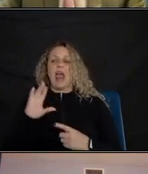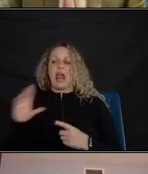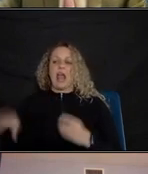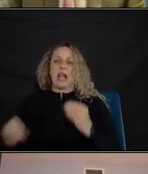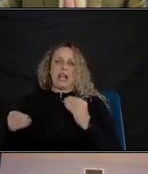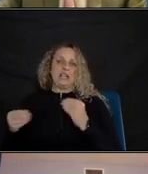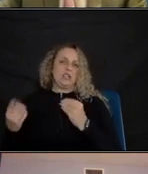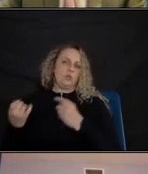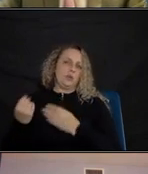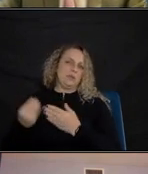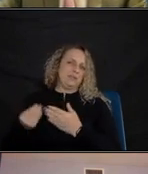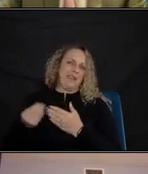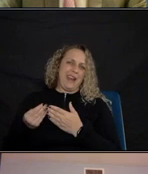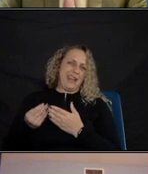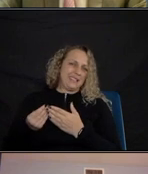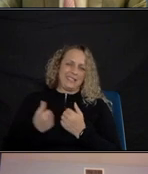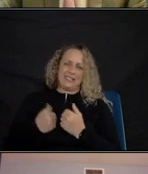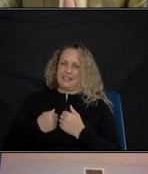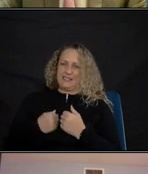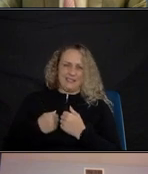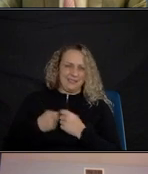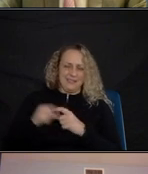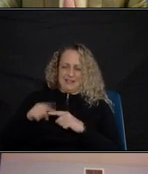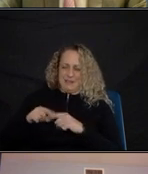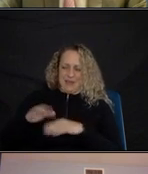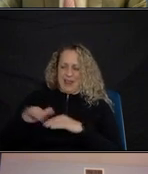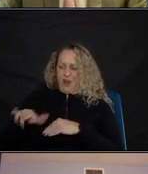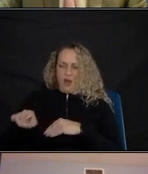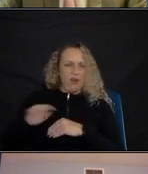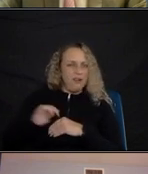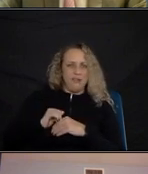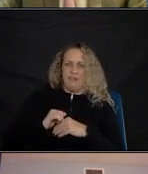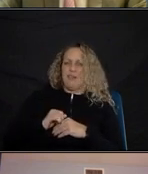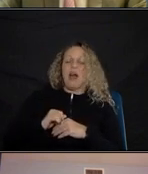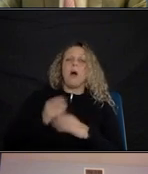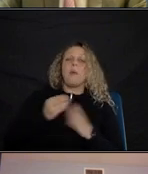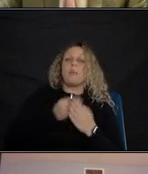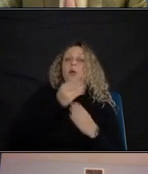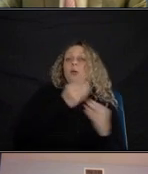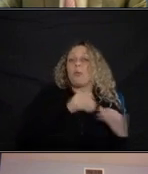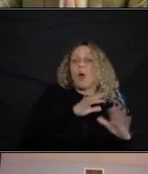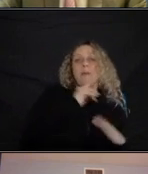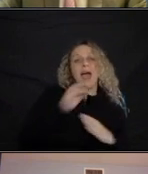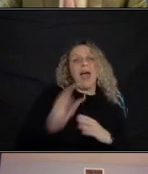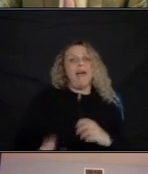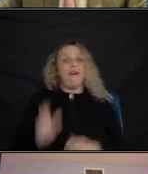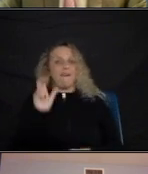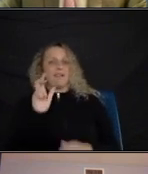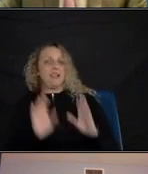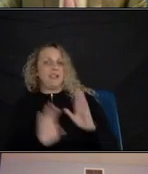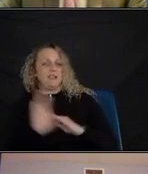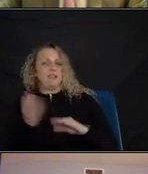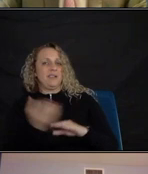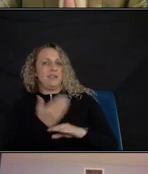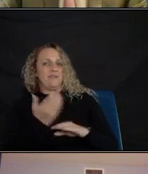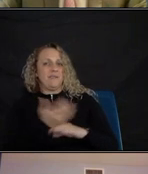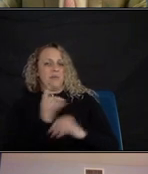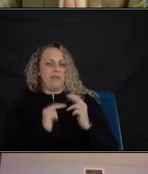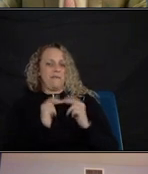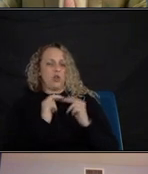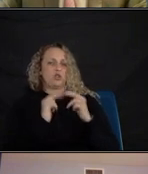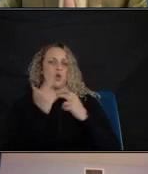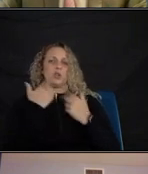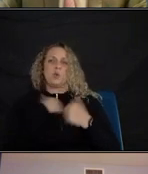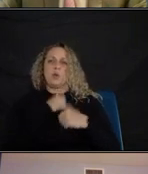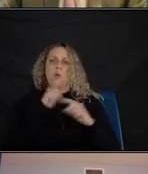when it comes to financing, and that includes purchasing the property as well as funding the development and the vertical construction. So we will